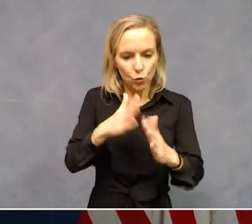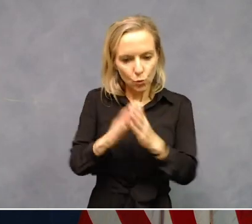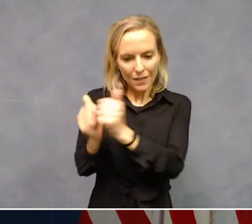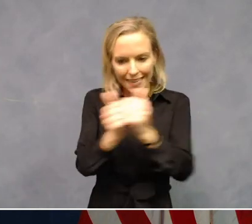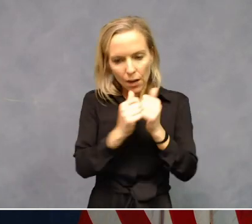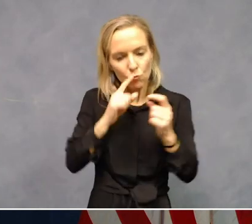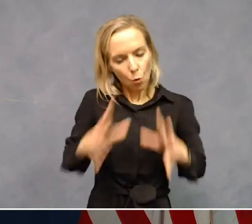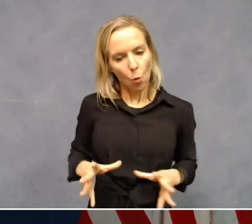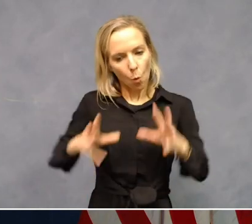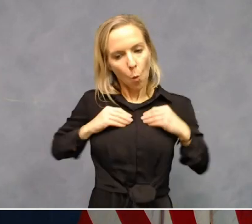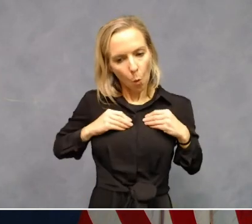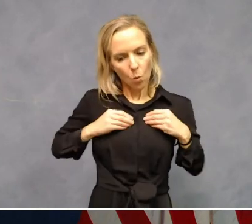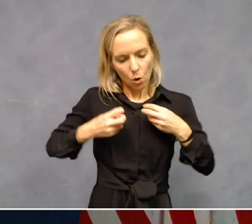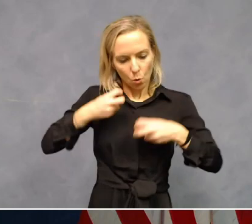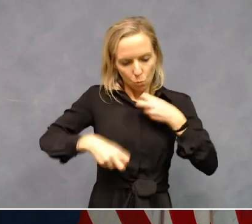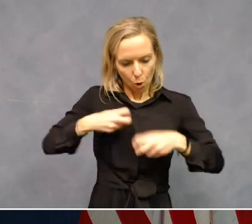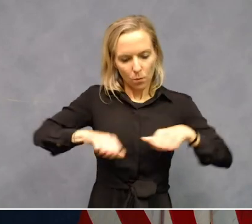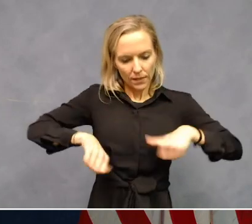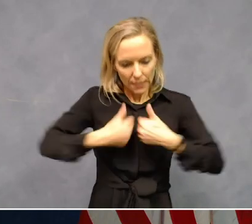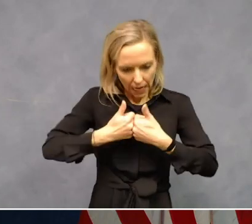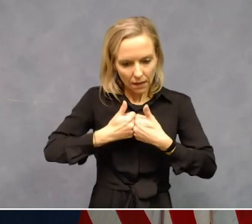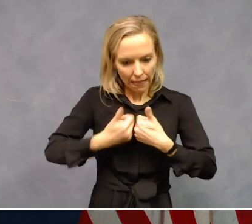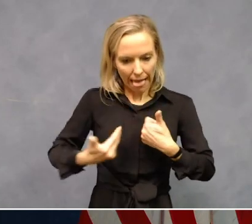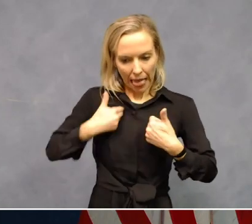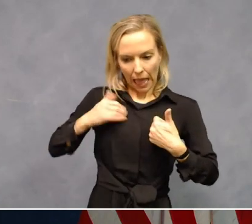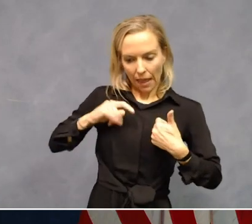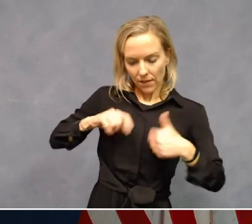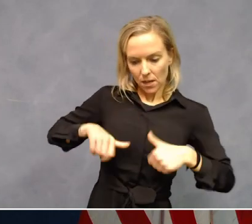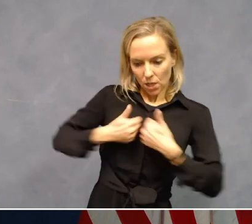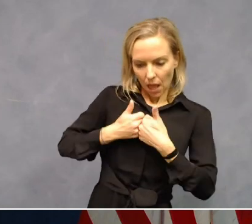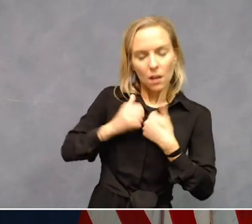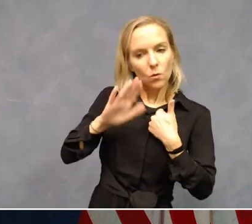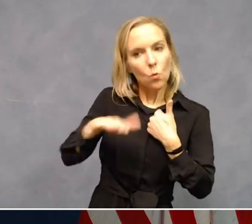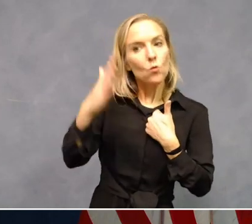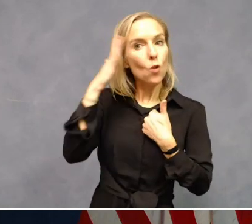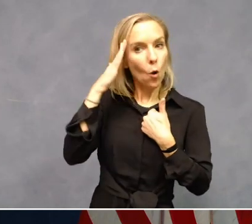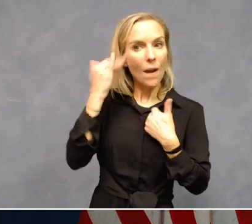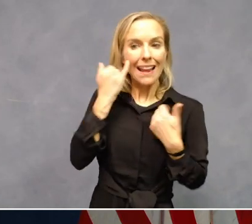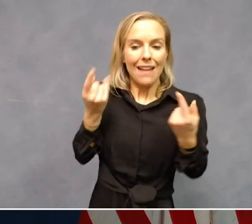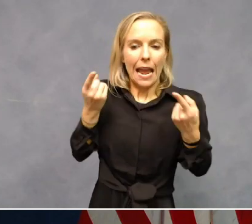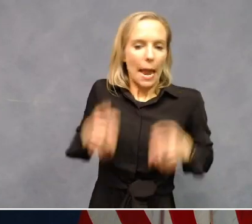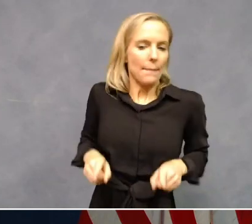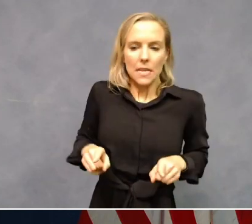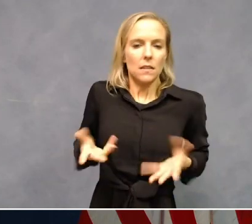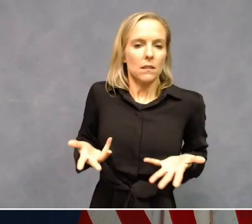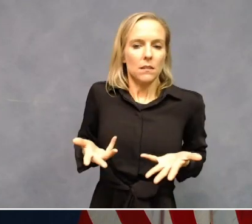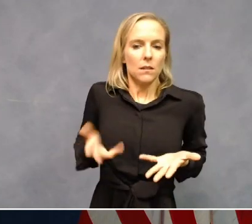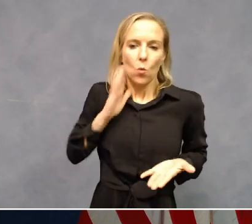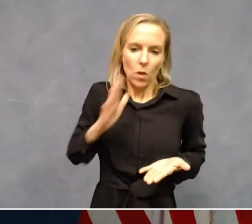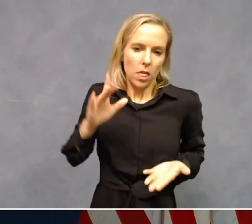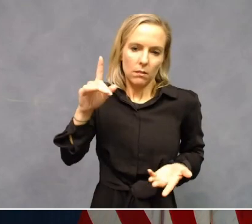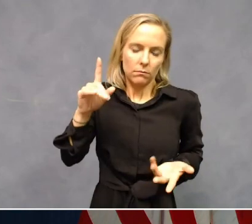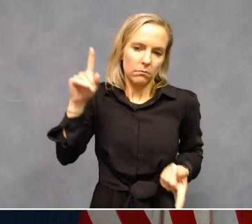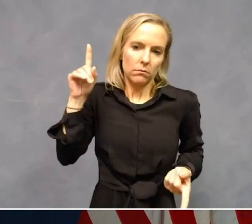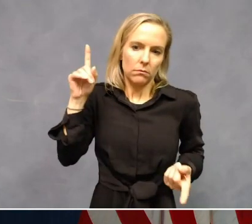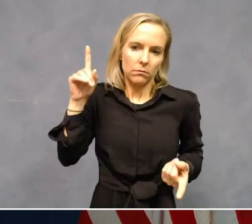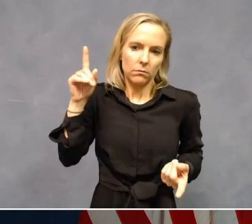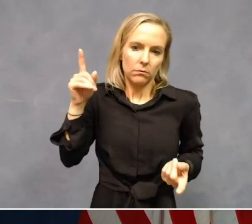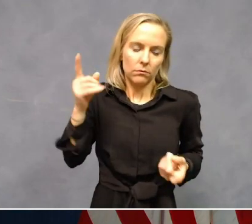of the problem and the challenge that they've got. And we know if that happens, that'll increase compliance. Shelby.